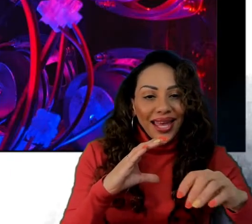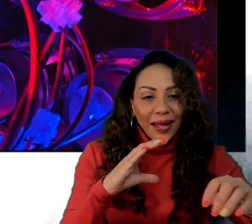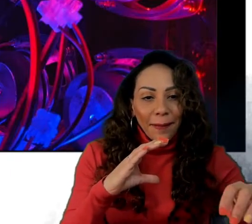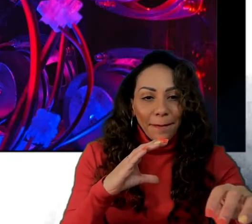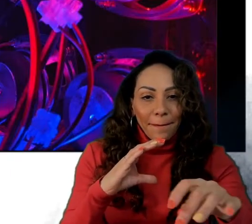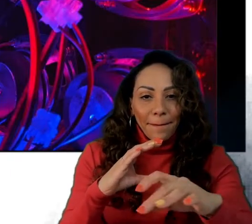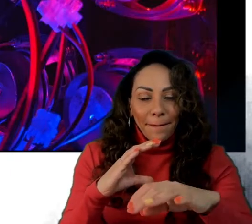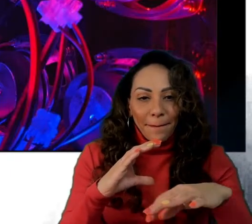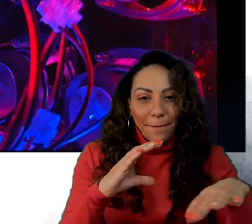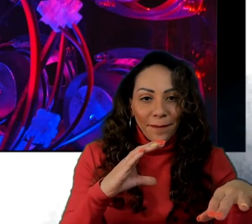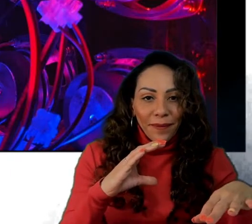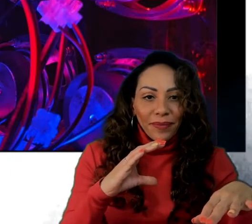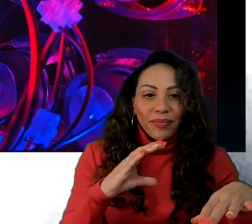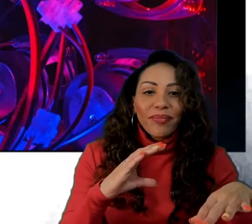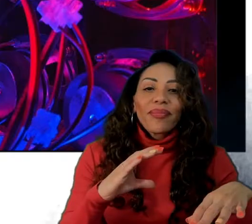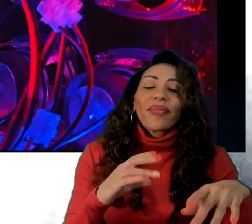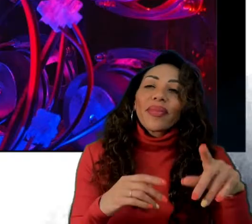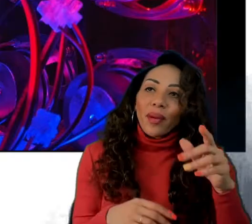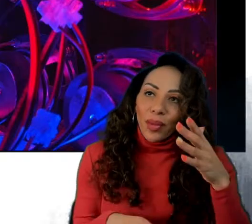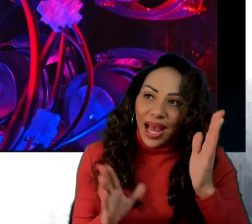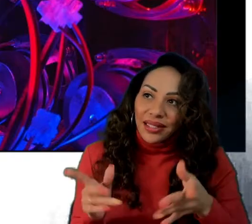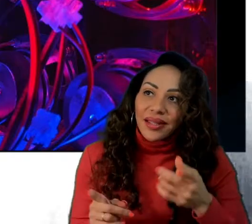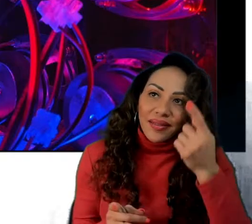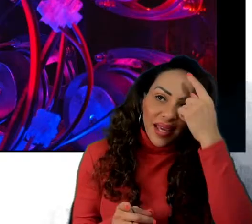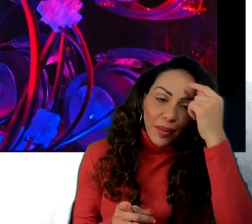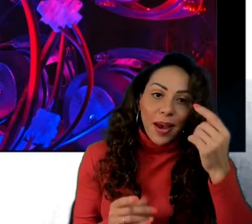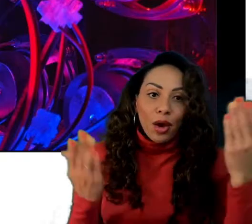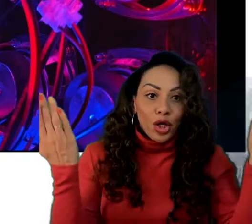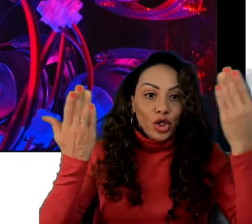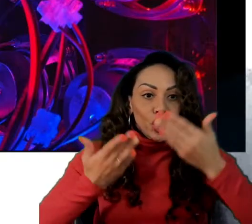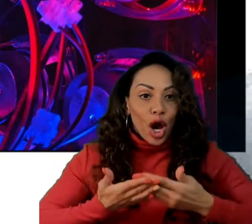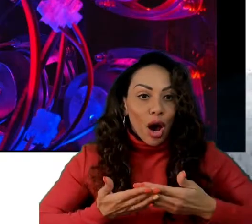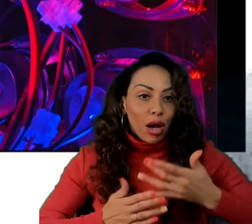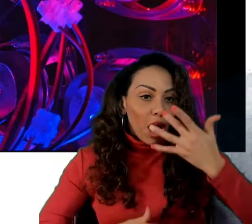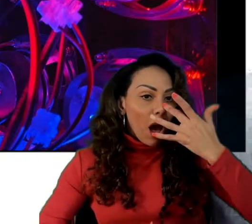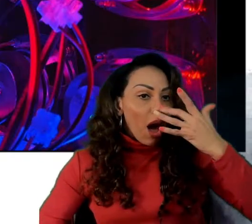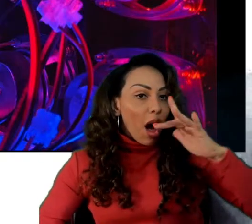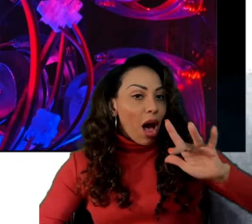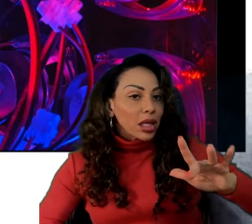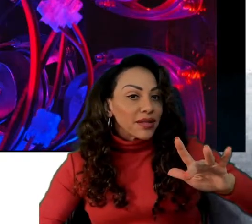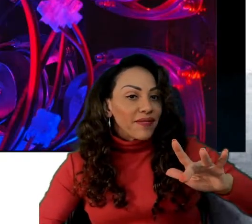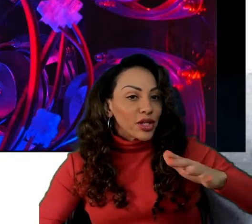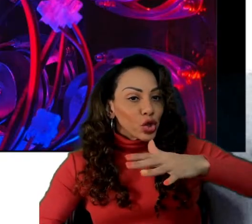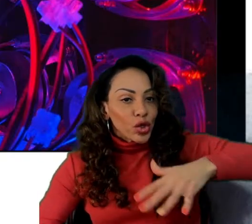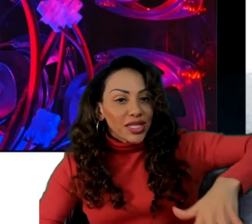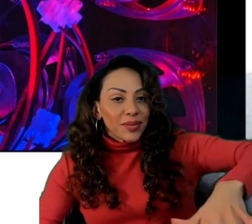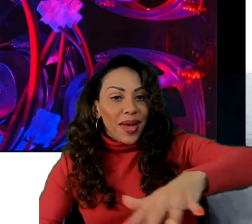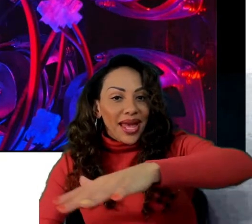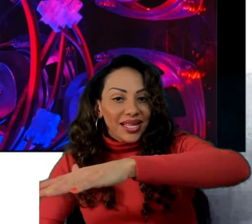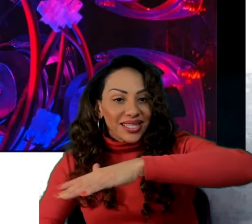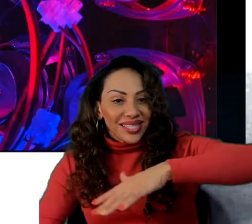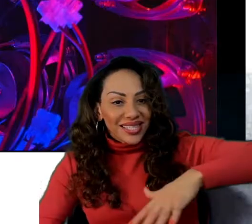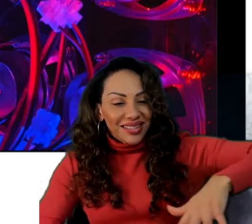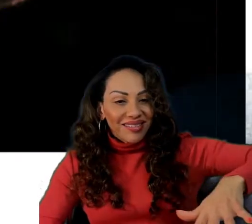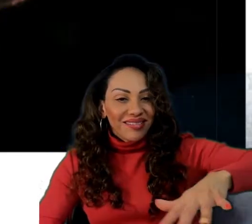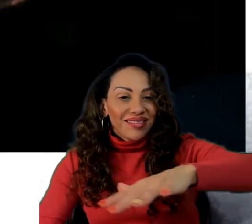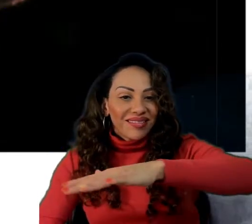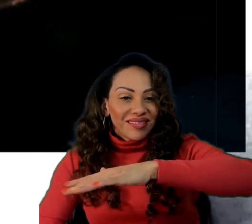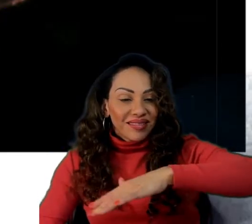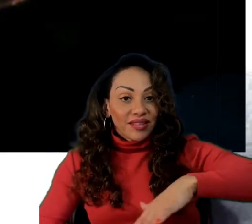dark space, that we had to create this artificial dark space so the algae would imagine it's their night